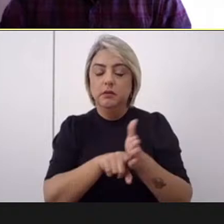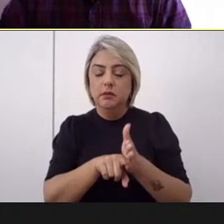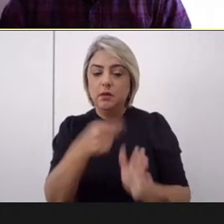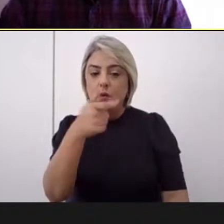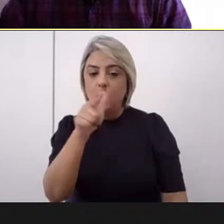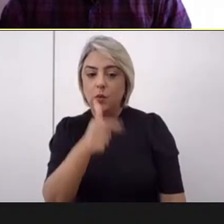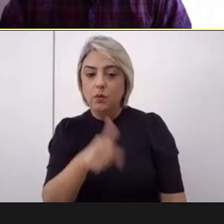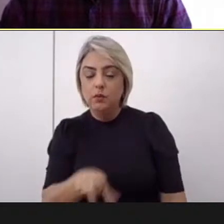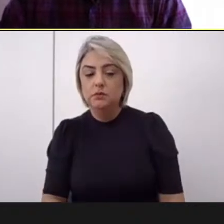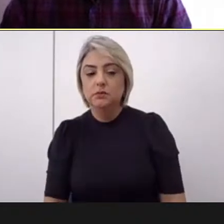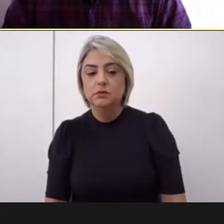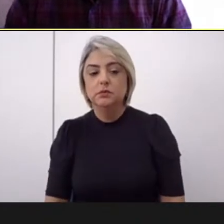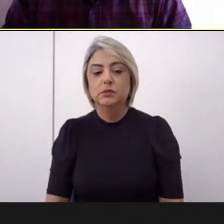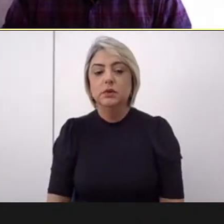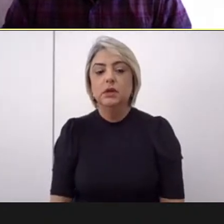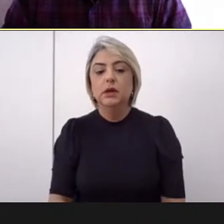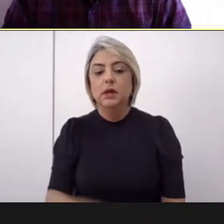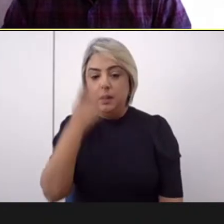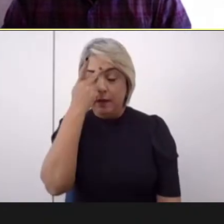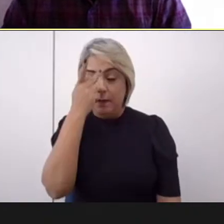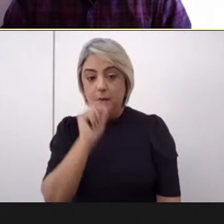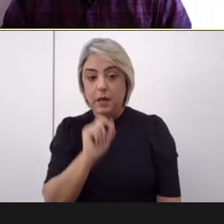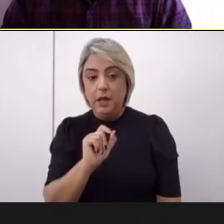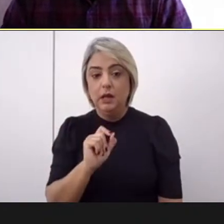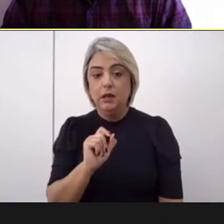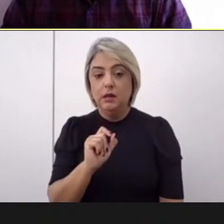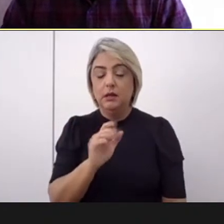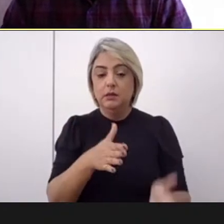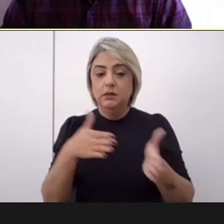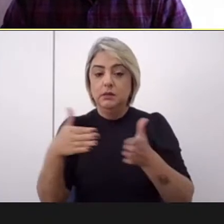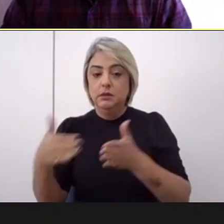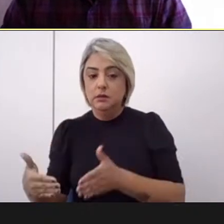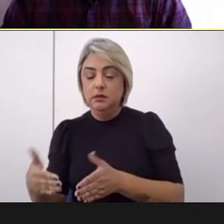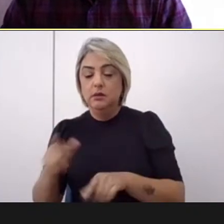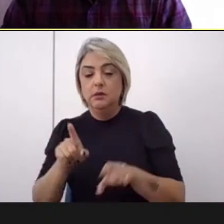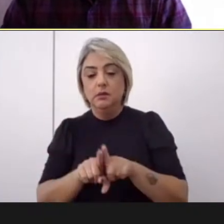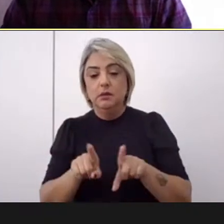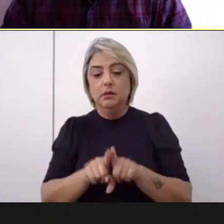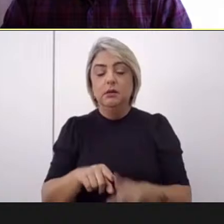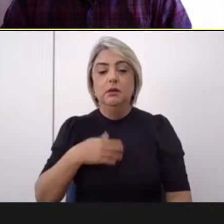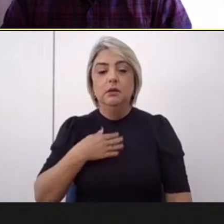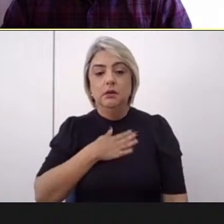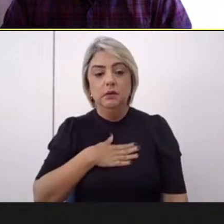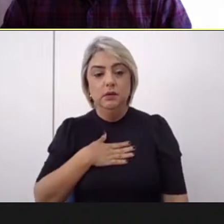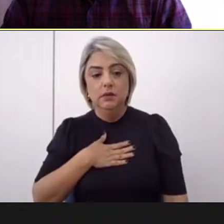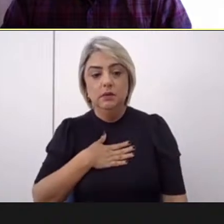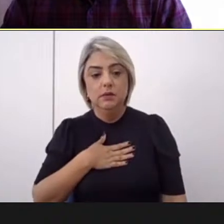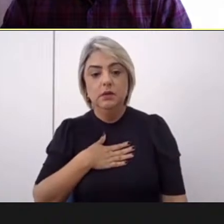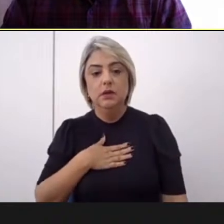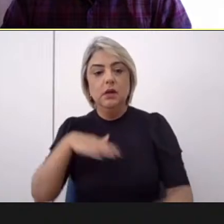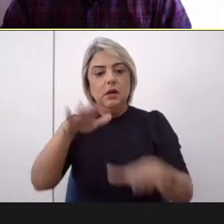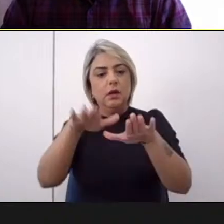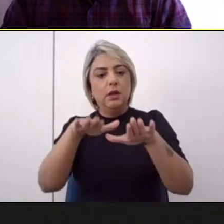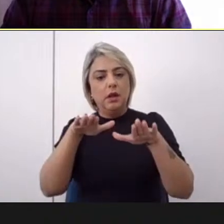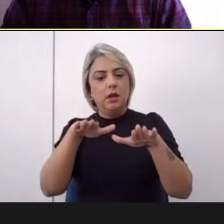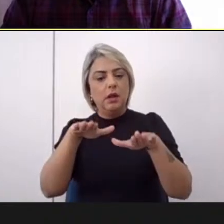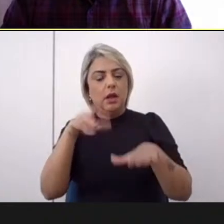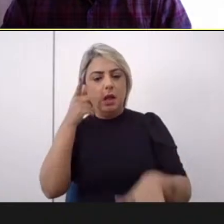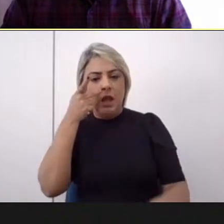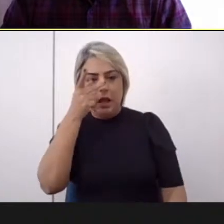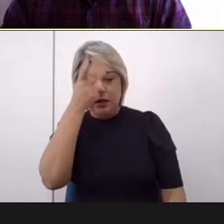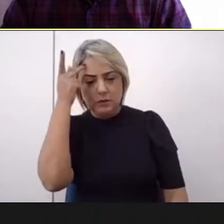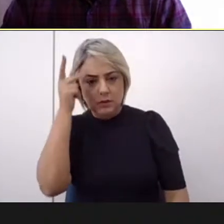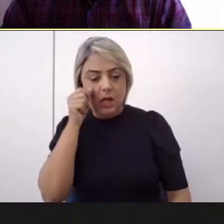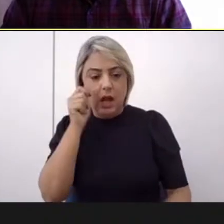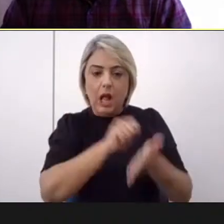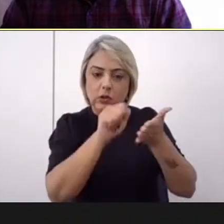for this round. I would also like for the audience to write down their questions in